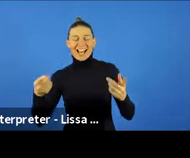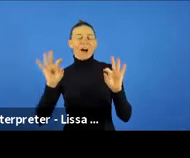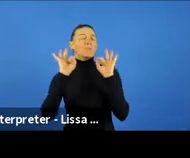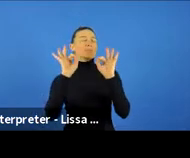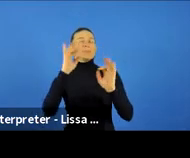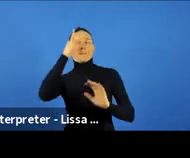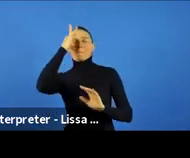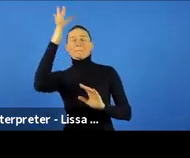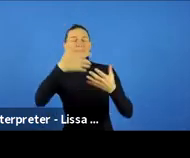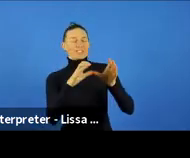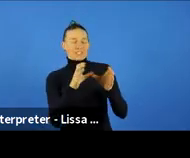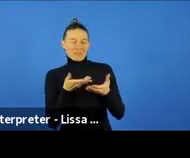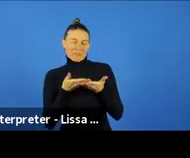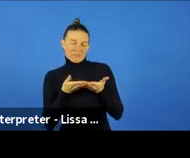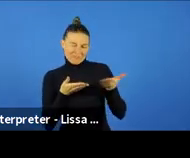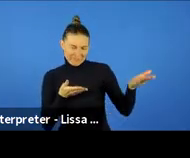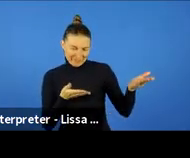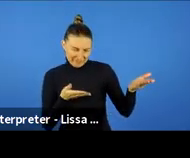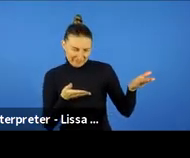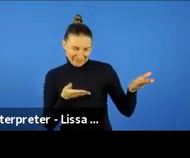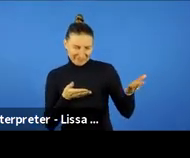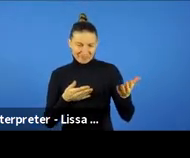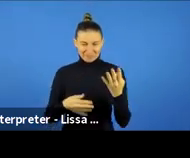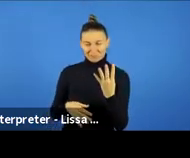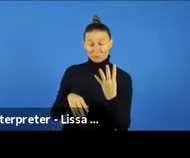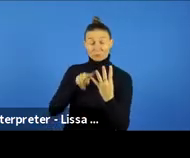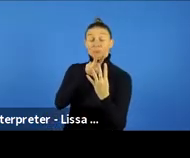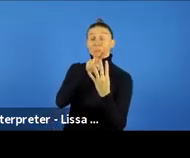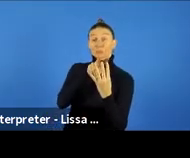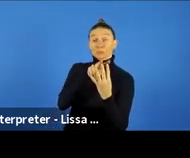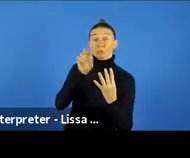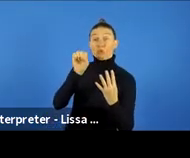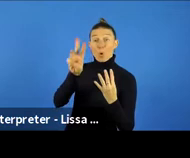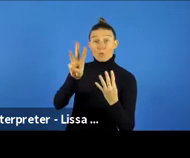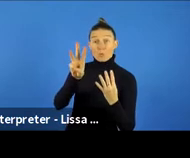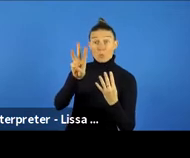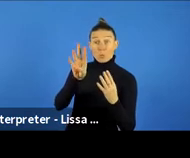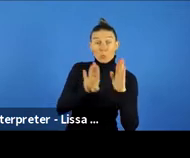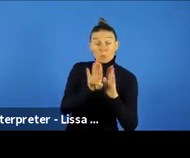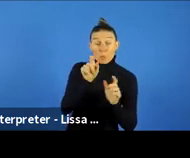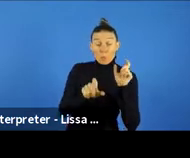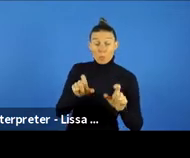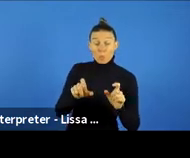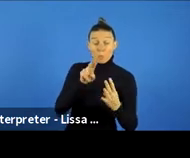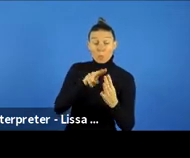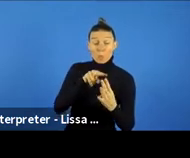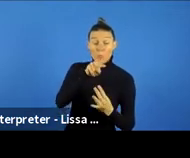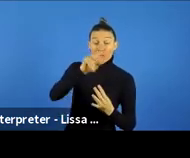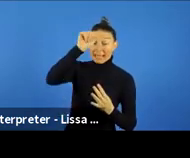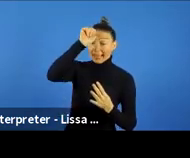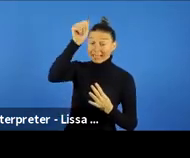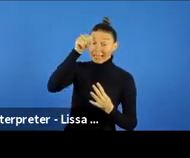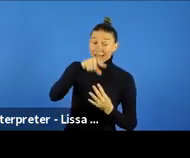behind the magic, what's happening in the background. We have two software developers, Ashish and Devesh, both from India, both amazing